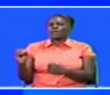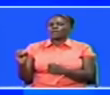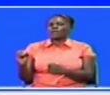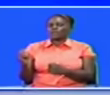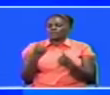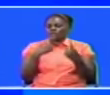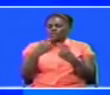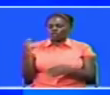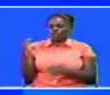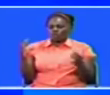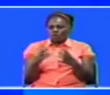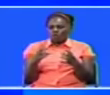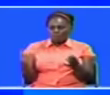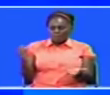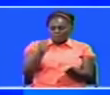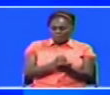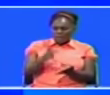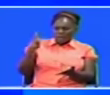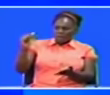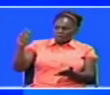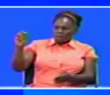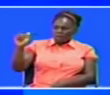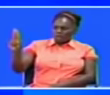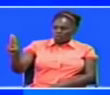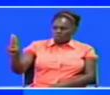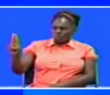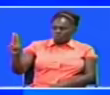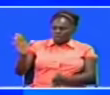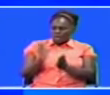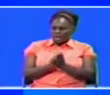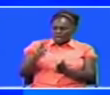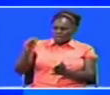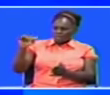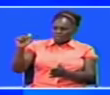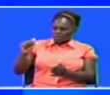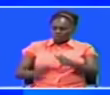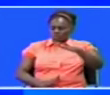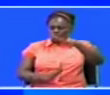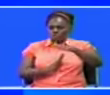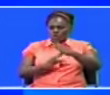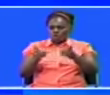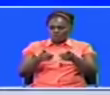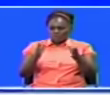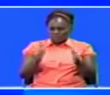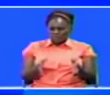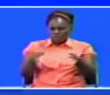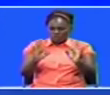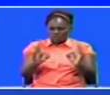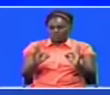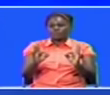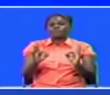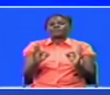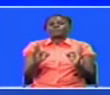Now, Telkom Kenya has appointed James Kamau and Levi Nyakundi as Head of Supply Chain and Chief Marketing Officer,